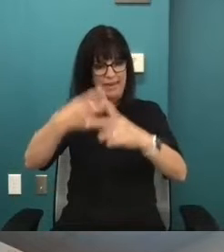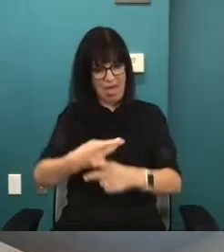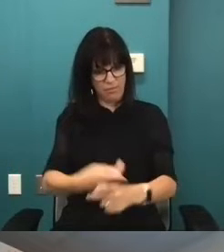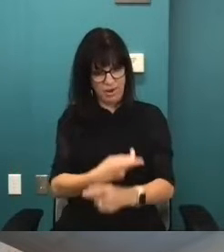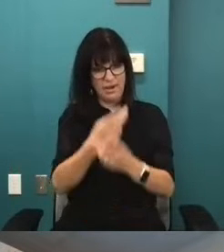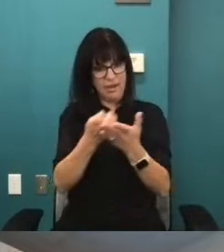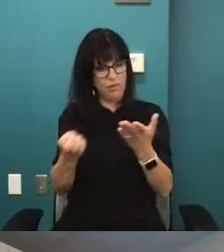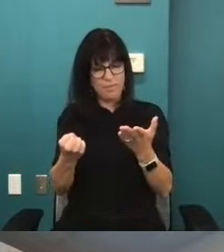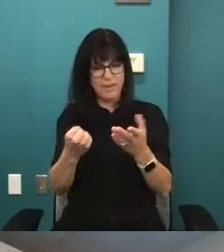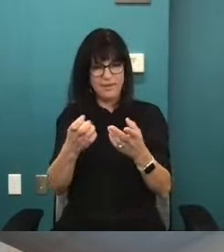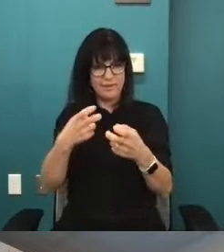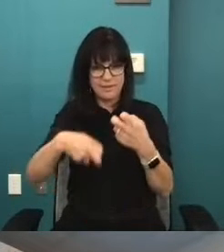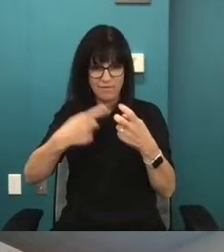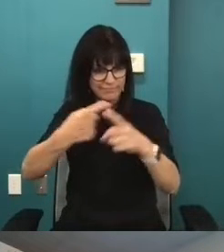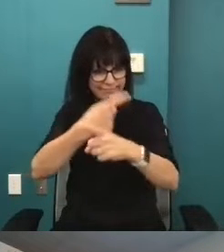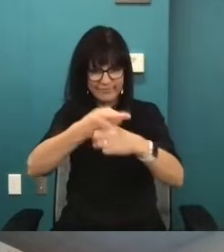result.